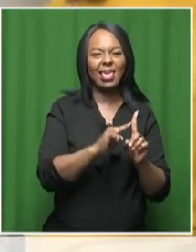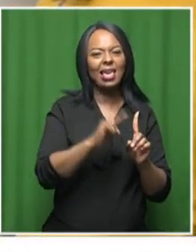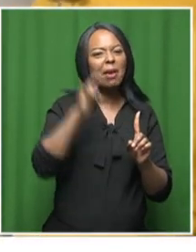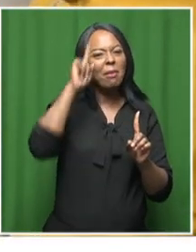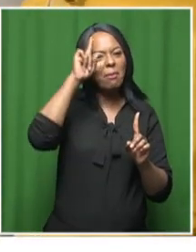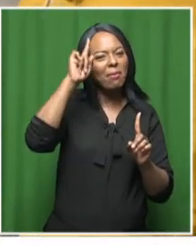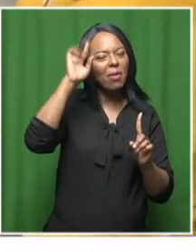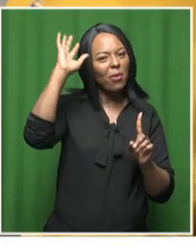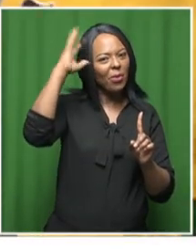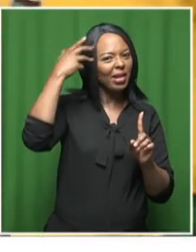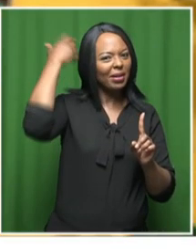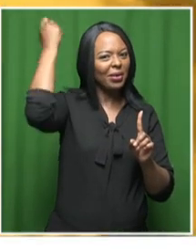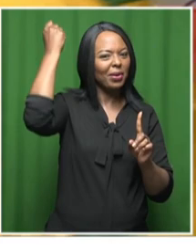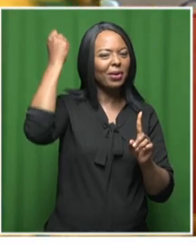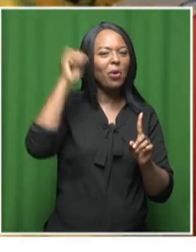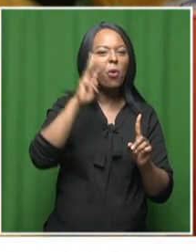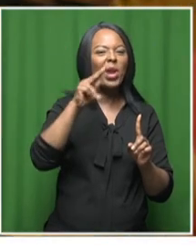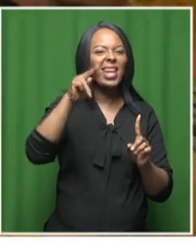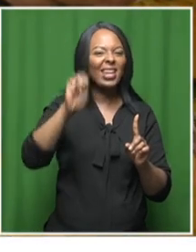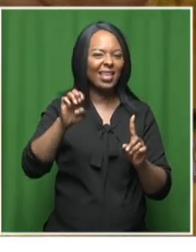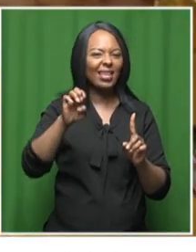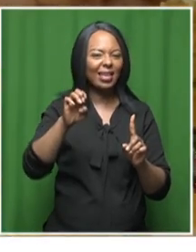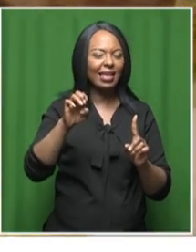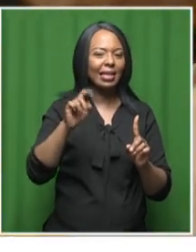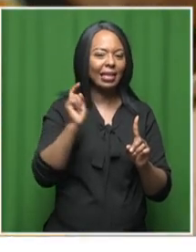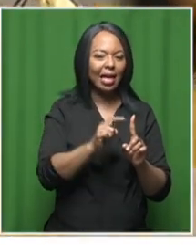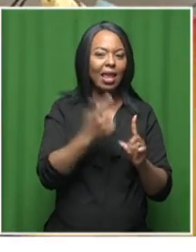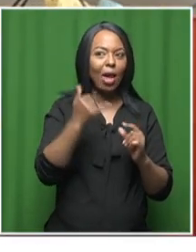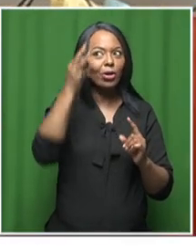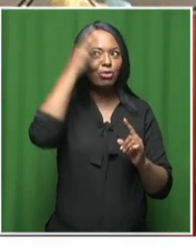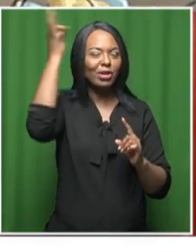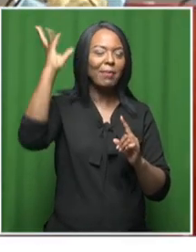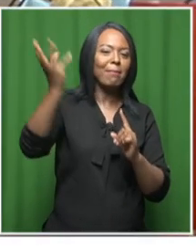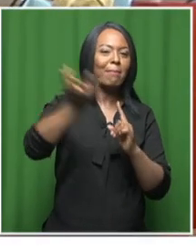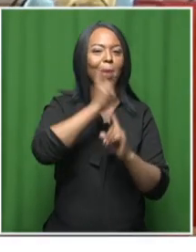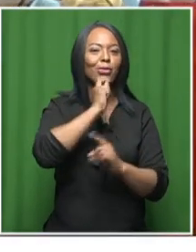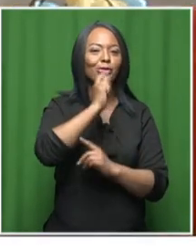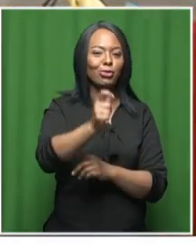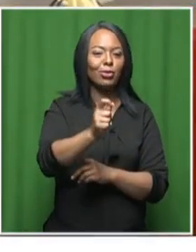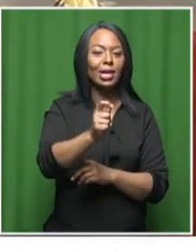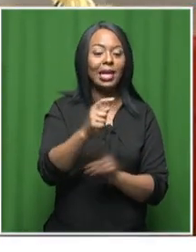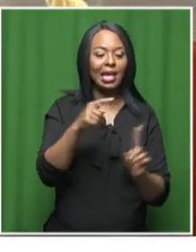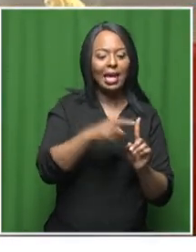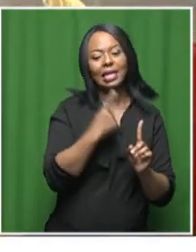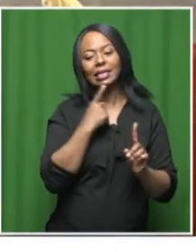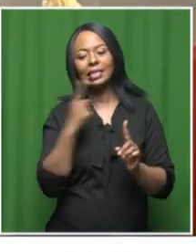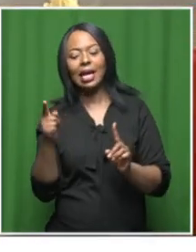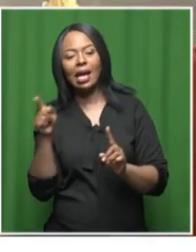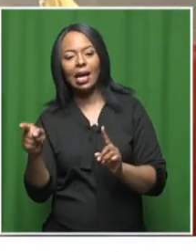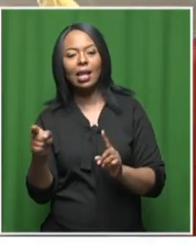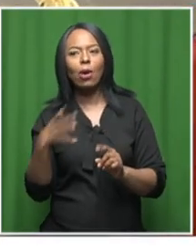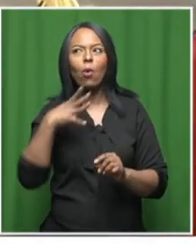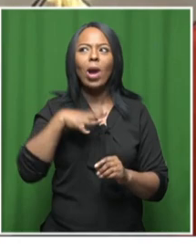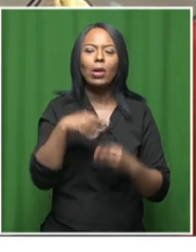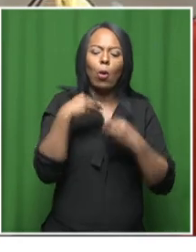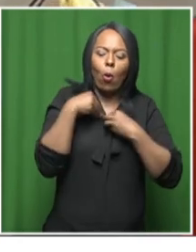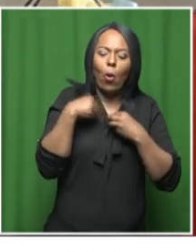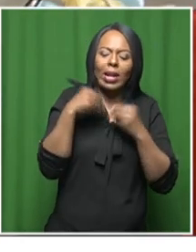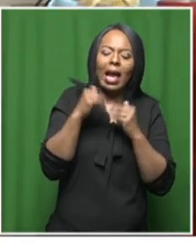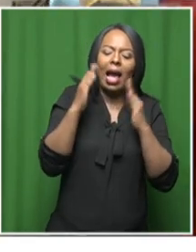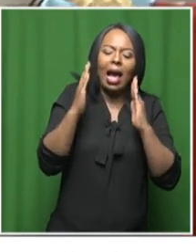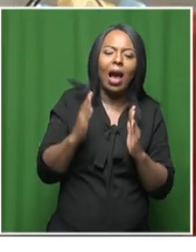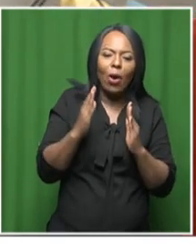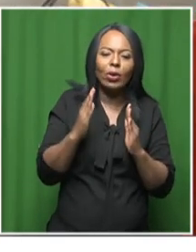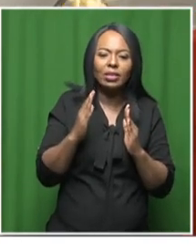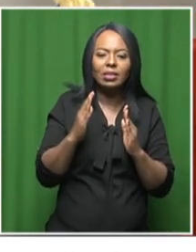her dream has finally come true. She told the ANC Deputy President David Mabuza that owning her own home was